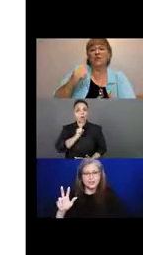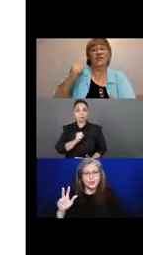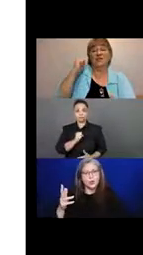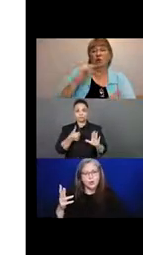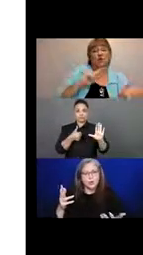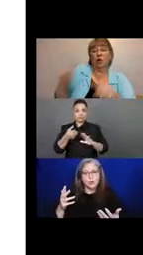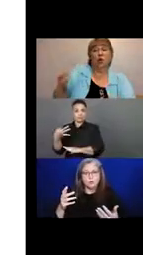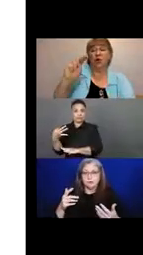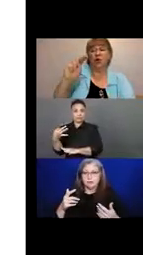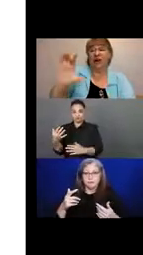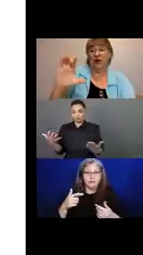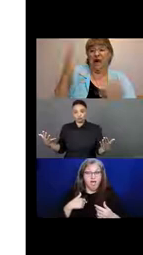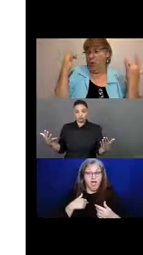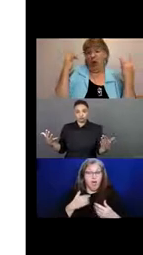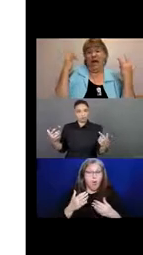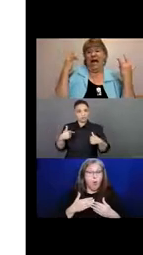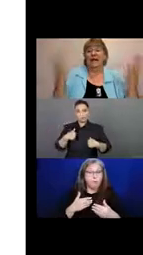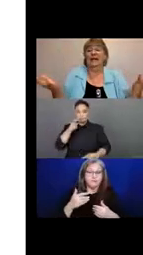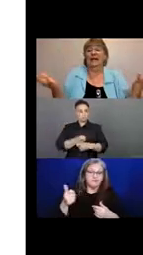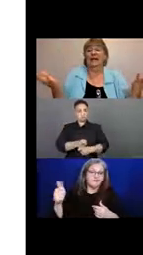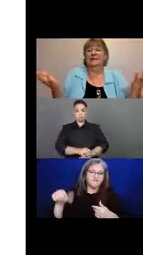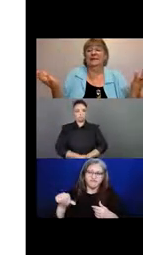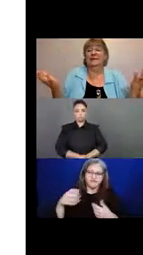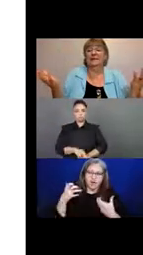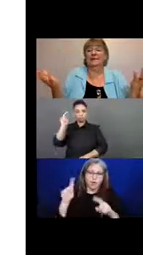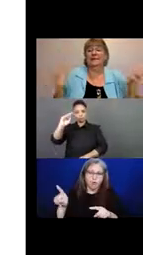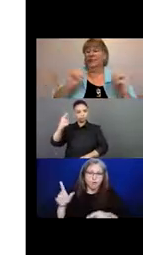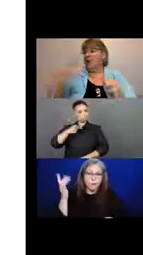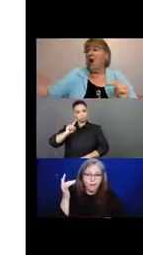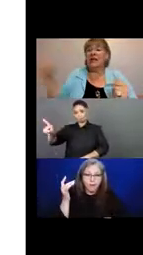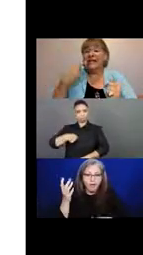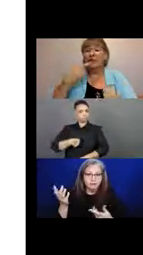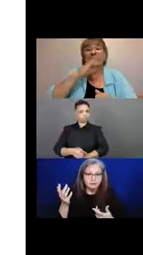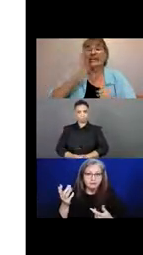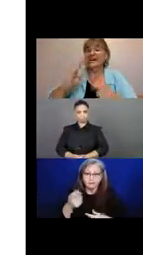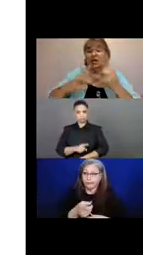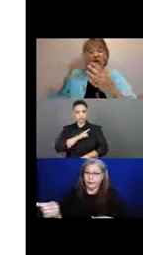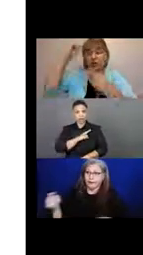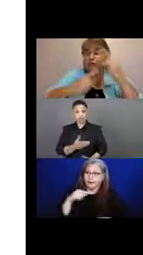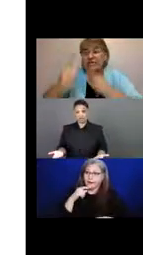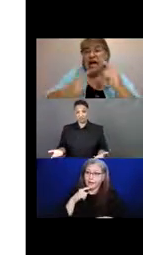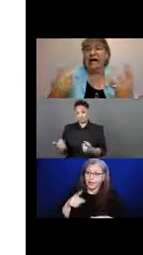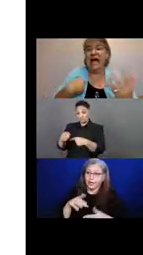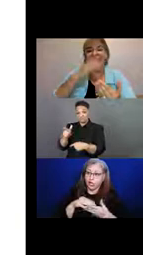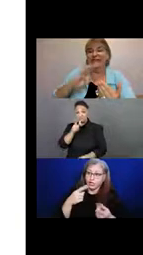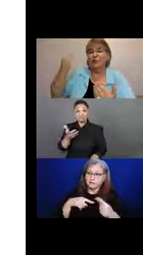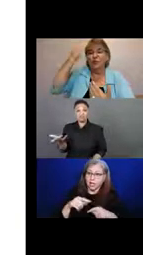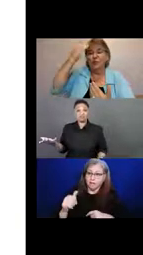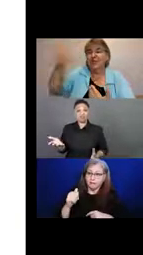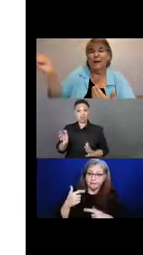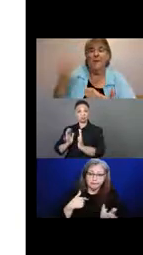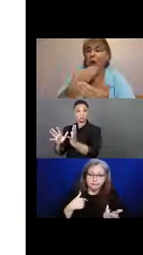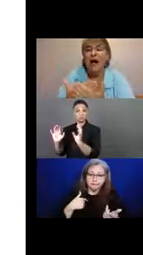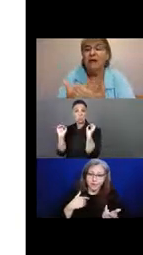almost refused to go to North Carolina. Why? They're all hearing. They never learned to sign. I never